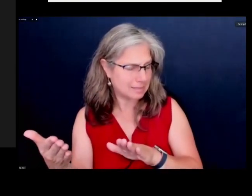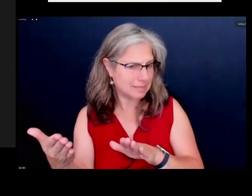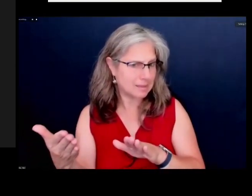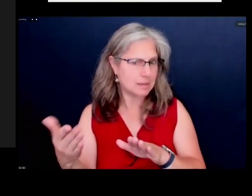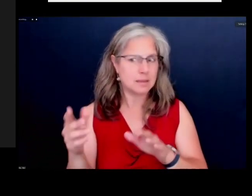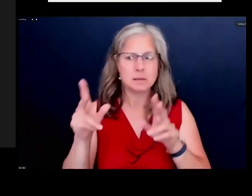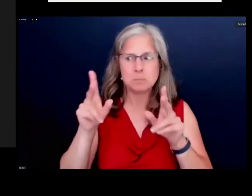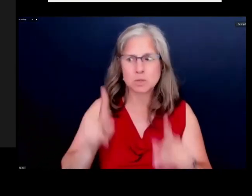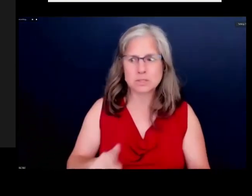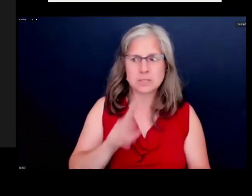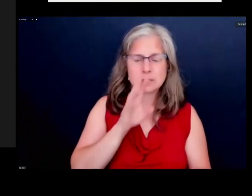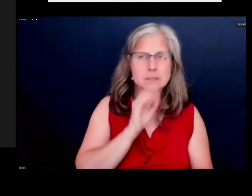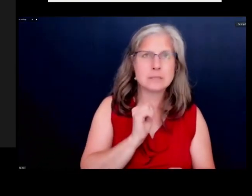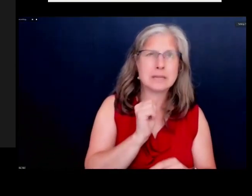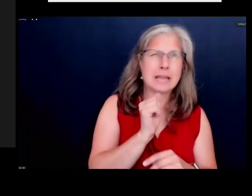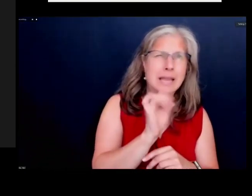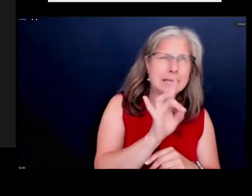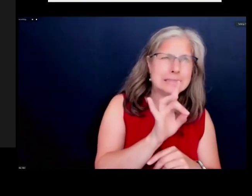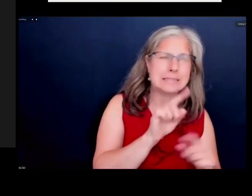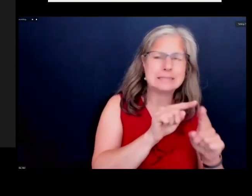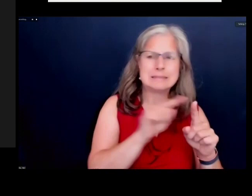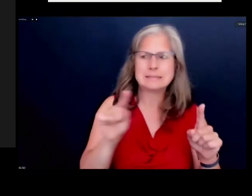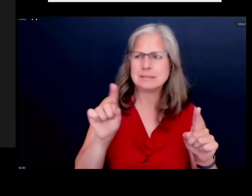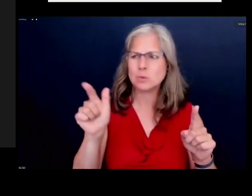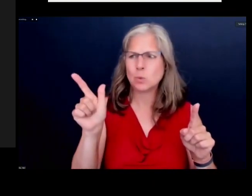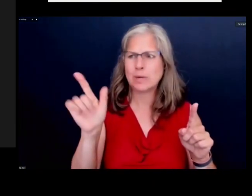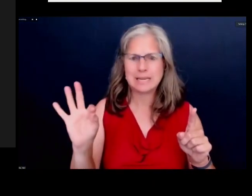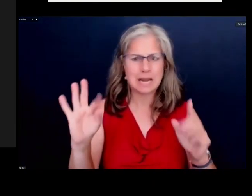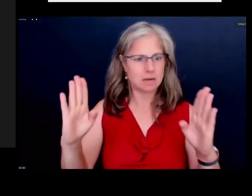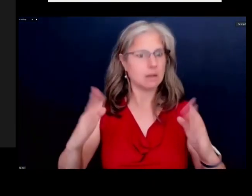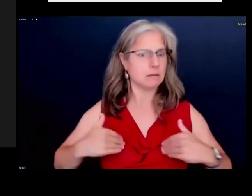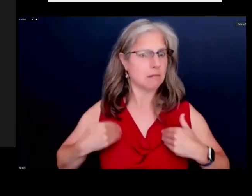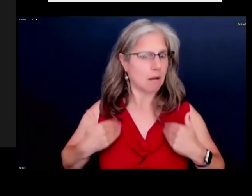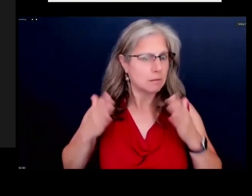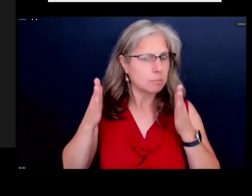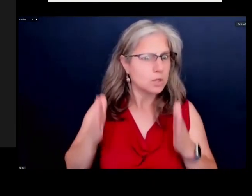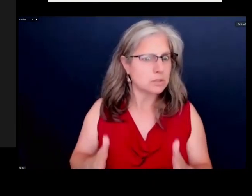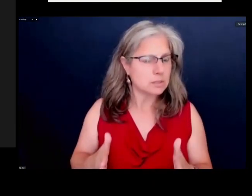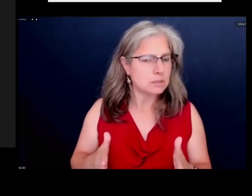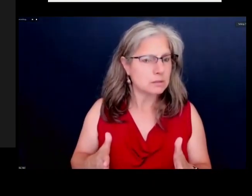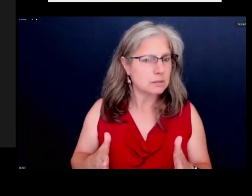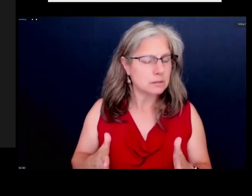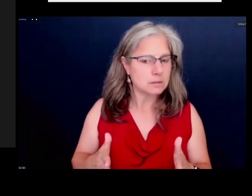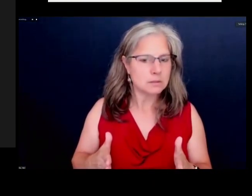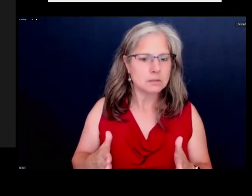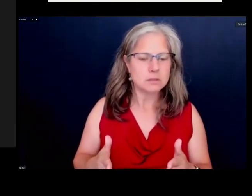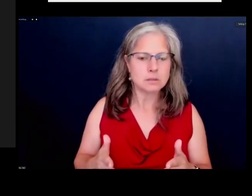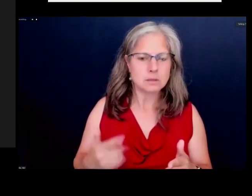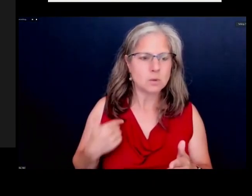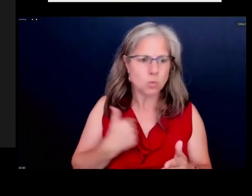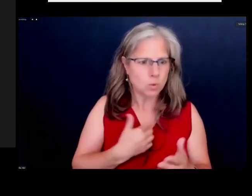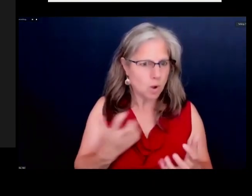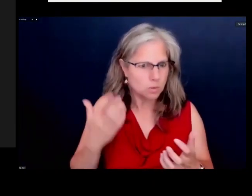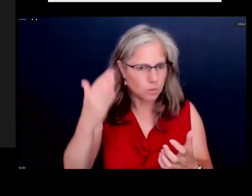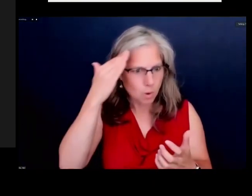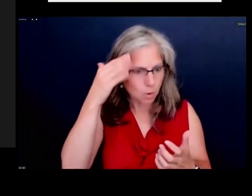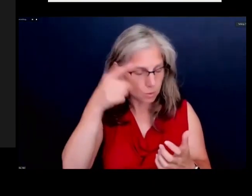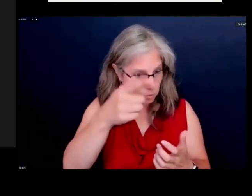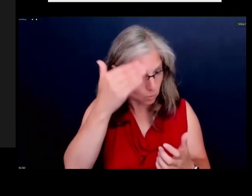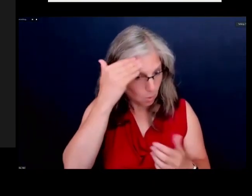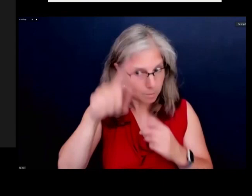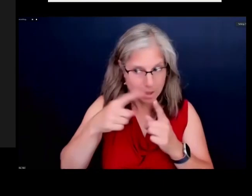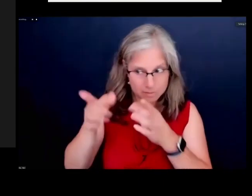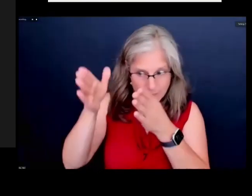it was a person between 18 and 29 years, a young person. And we just want to know